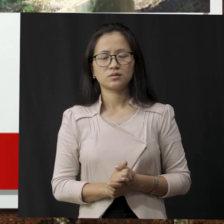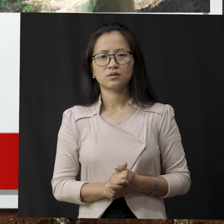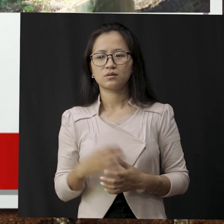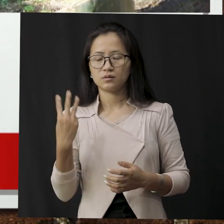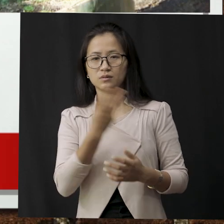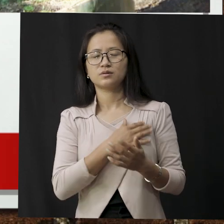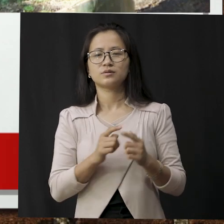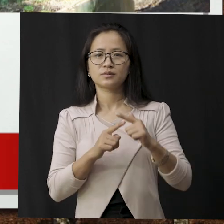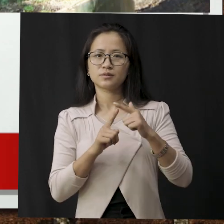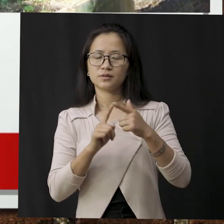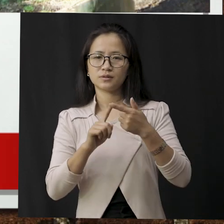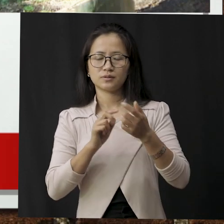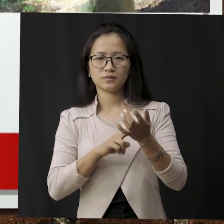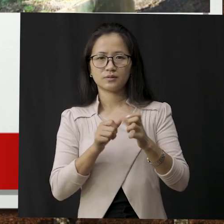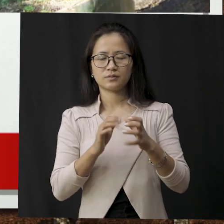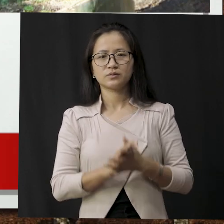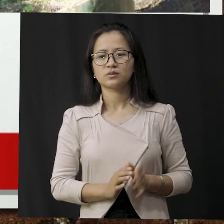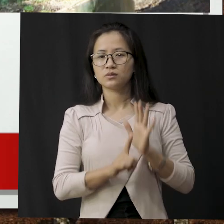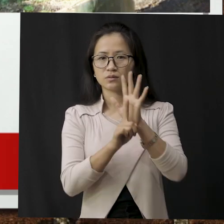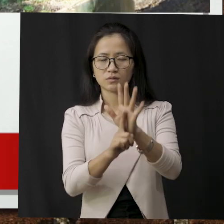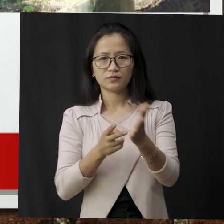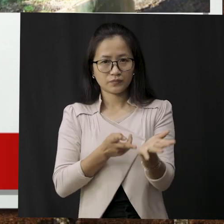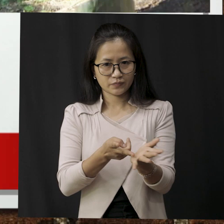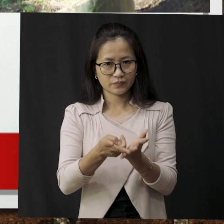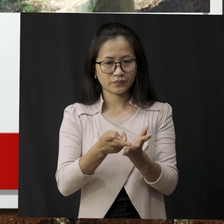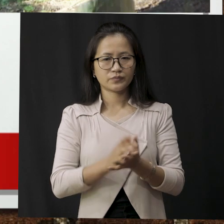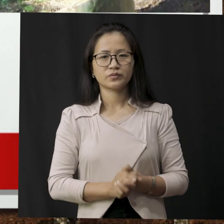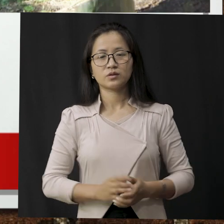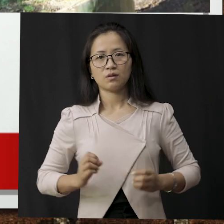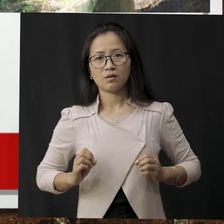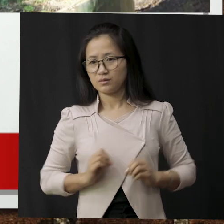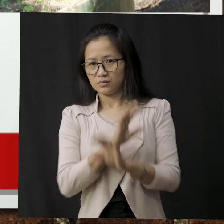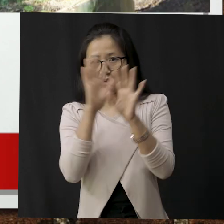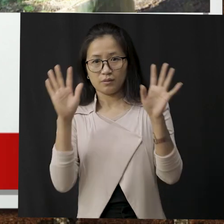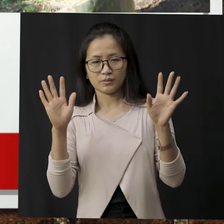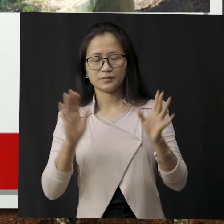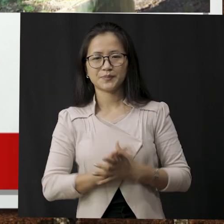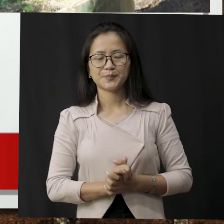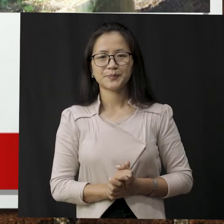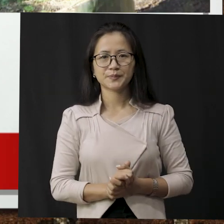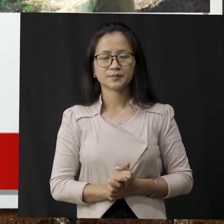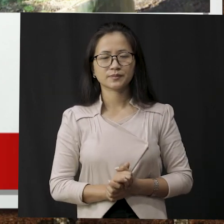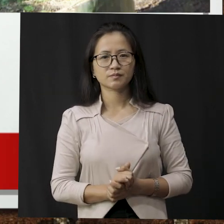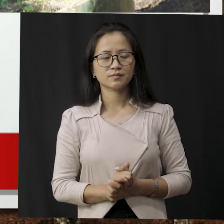Tane. Tane is going to show us her village. Okay? So are you excited to see her village?